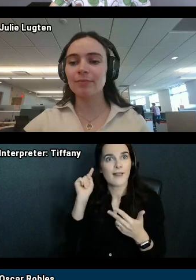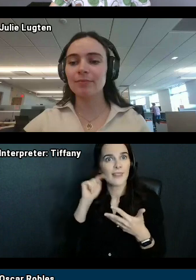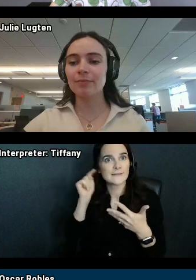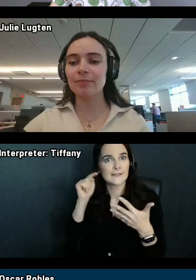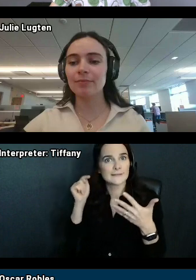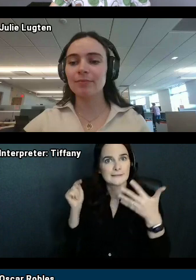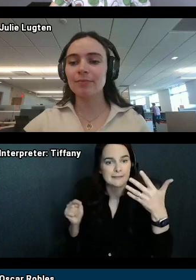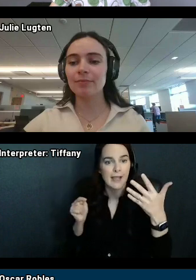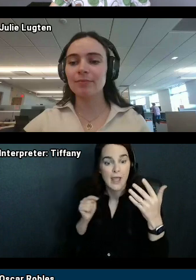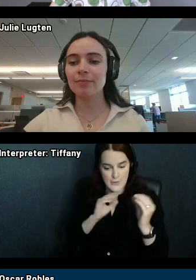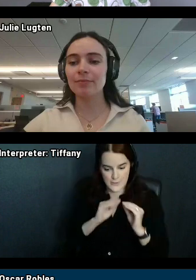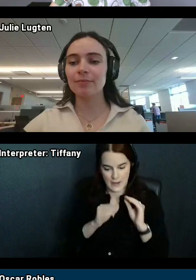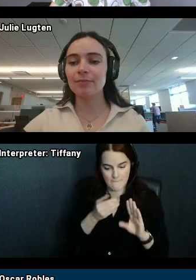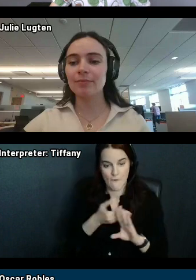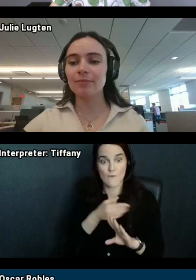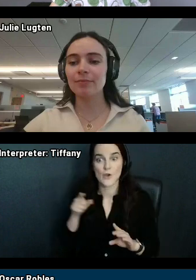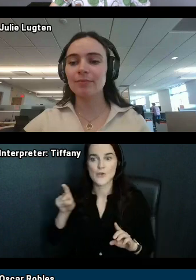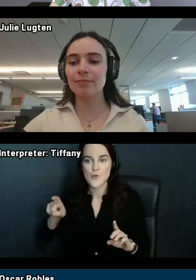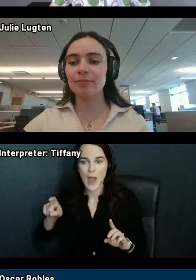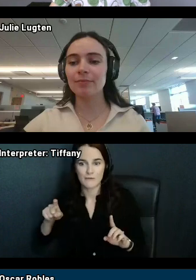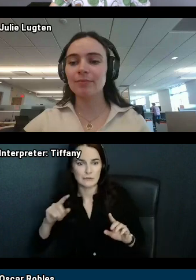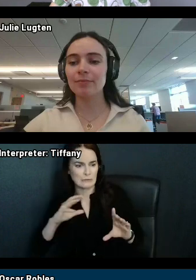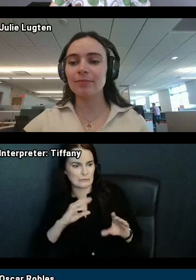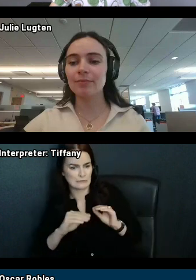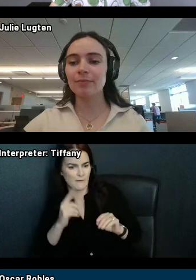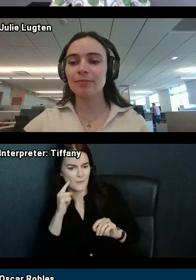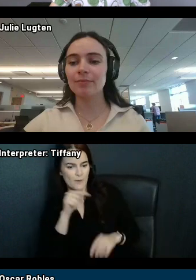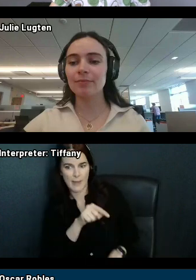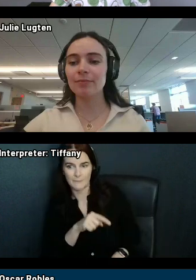you needing to do it for them.